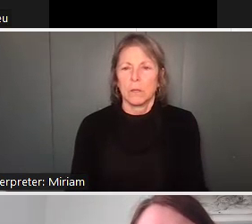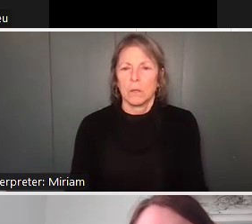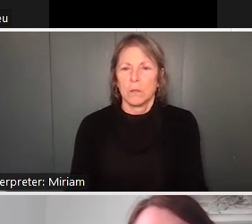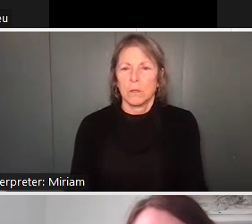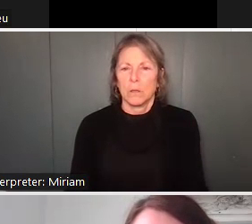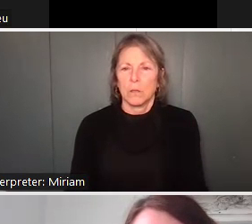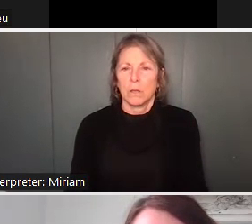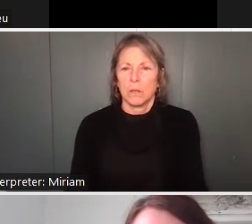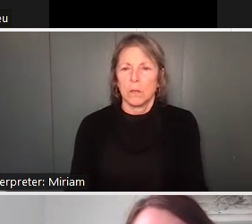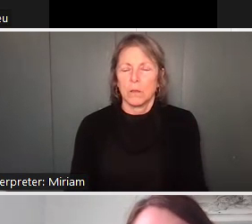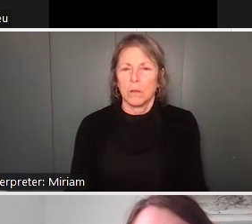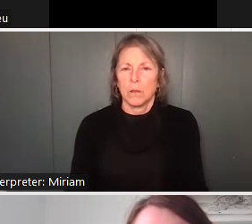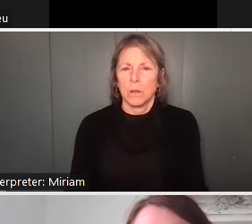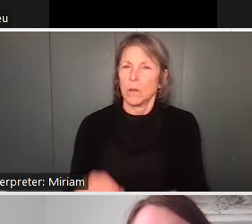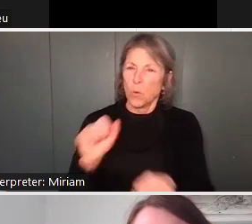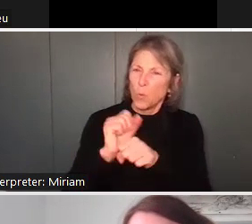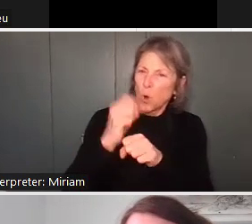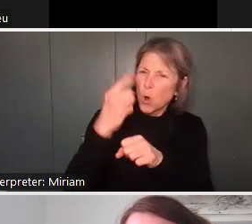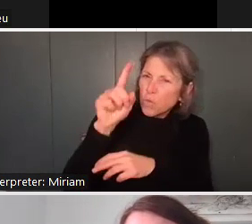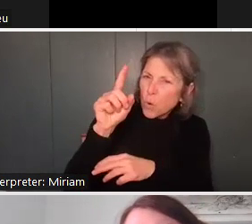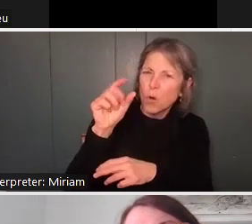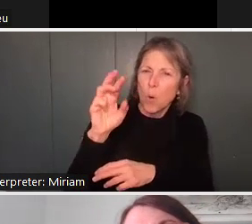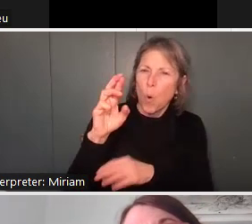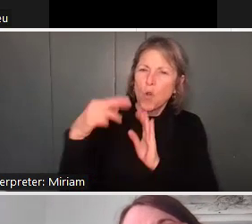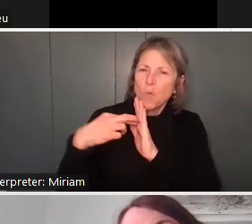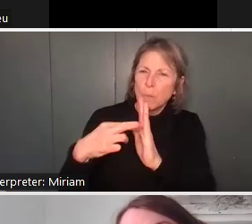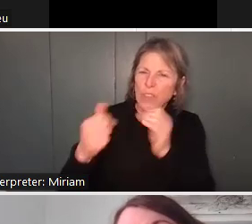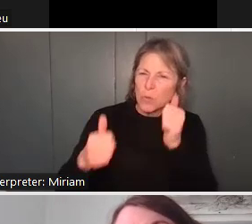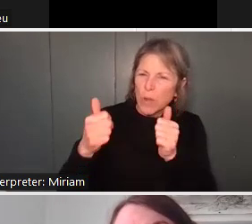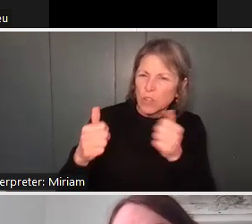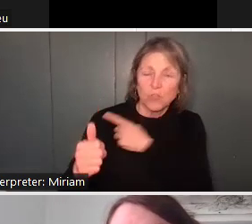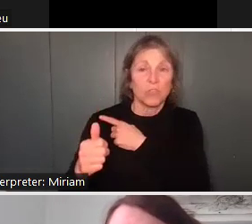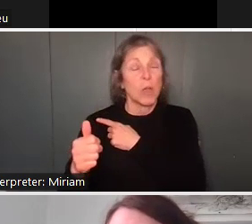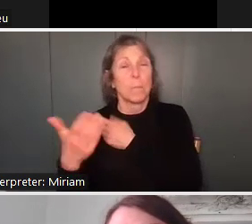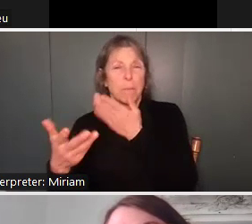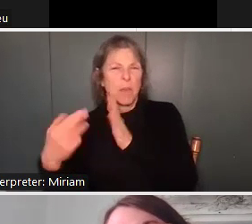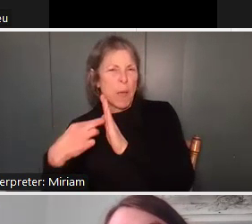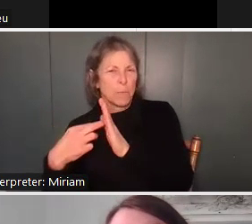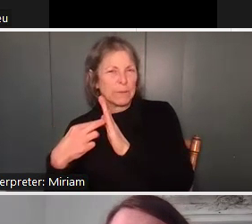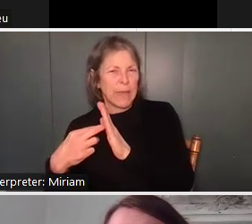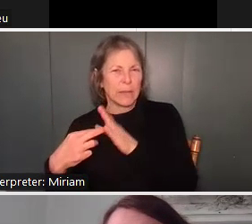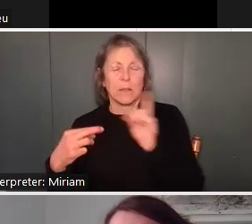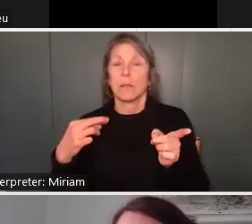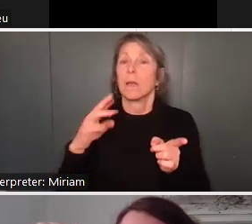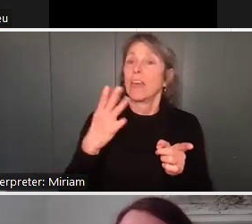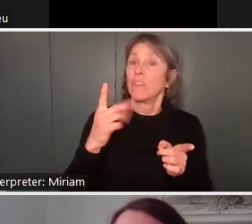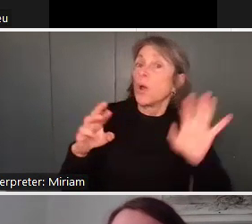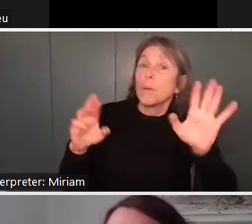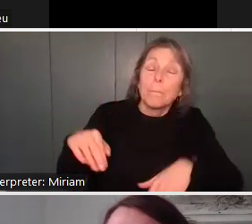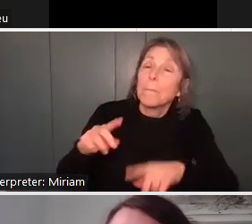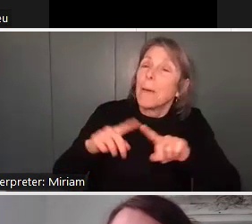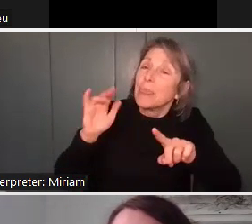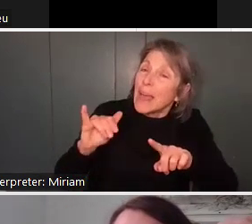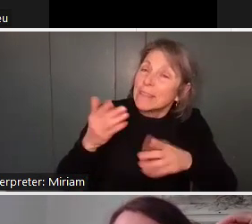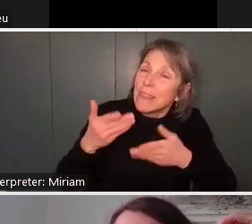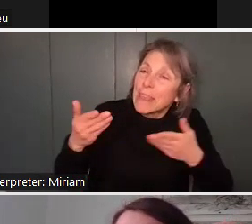Would, Work for, or can they just represent? Yeah, maybe So- just represent, so- because well, this is I think,